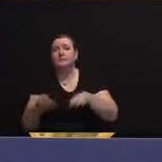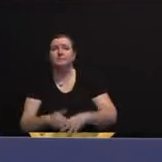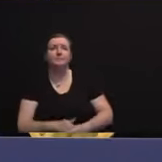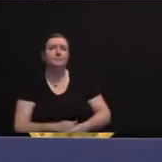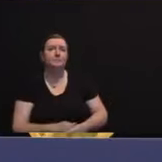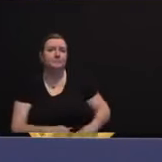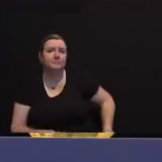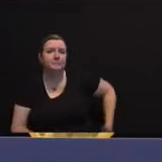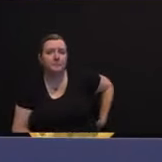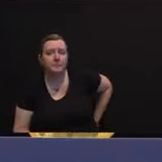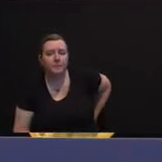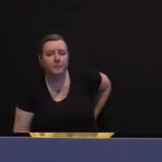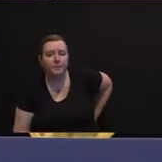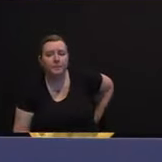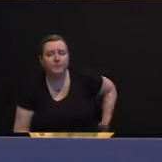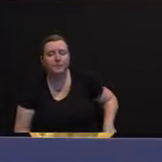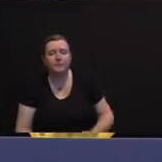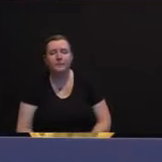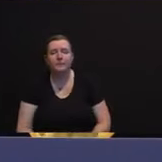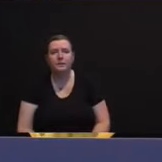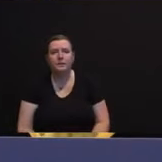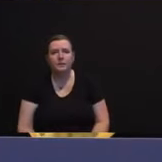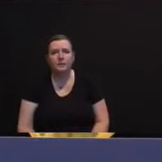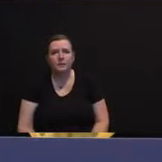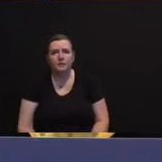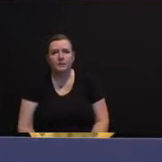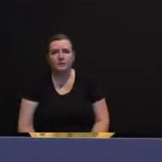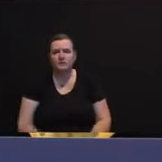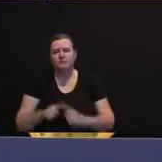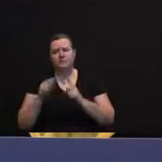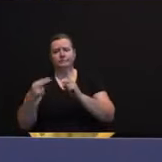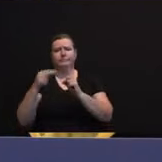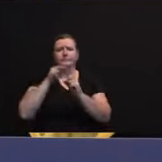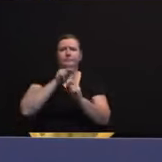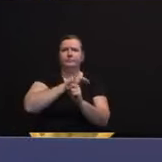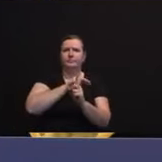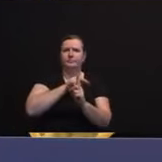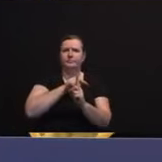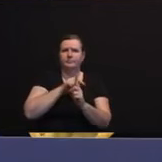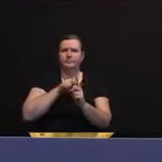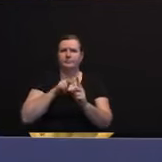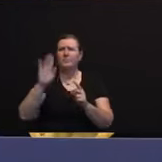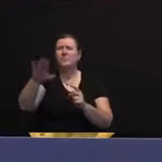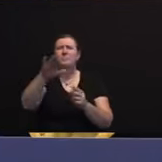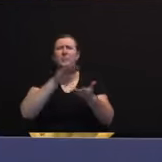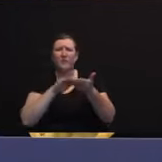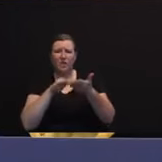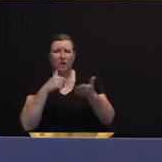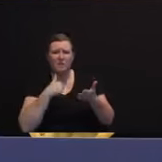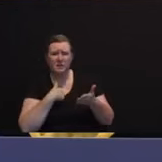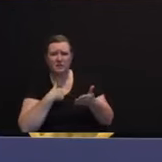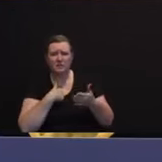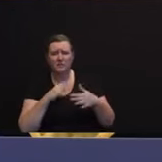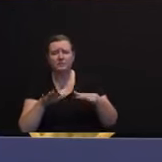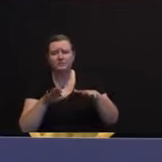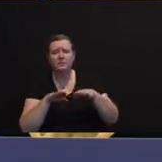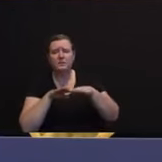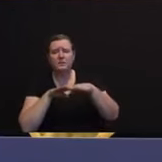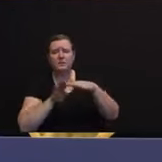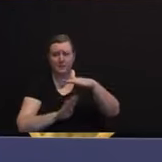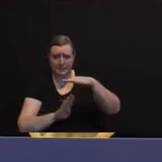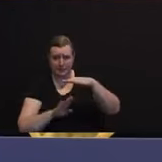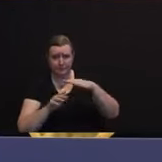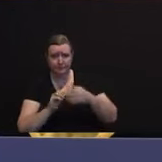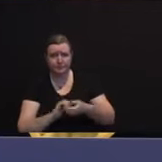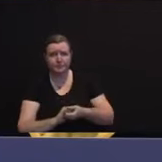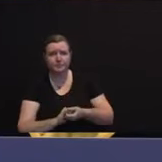could pick different ways to look at this. So forgive me, this is one very basic way that I've picked. I looked at the first